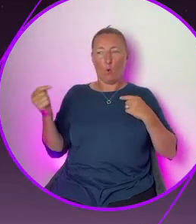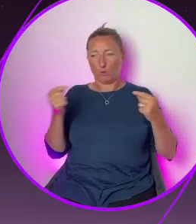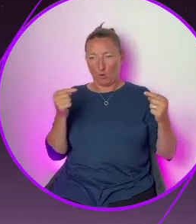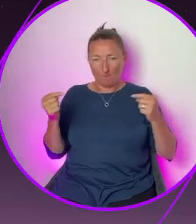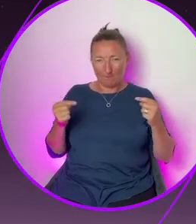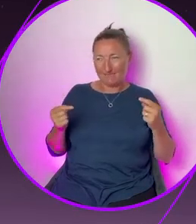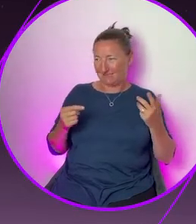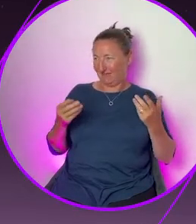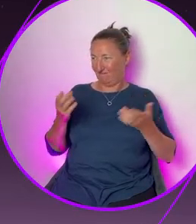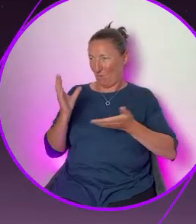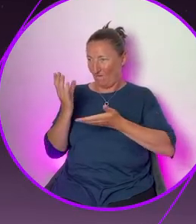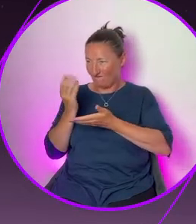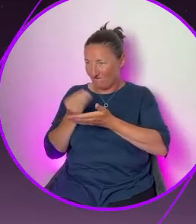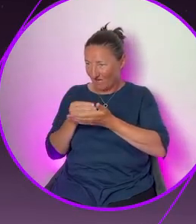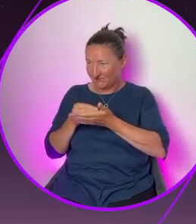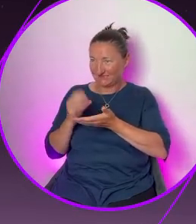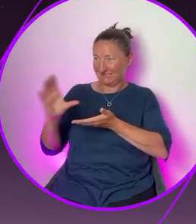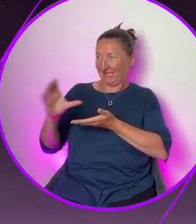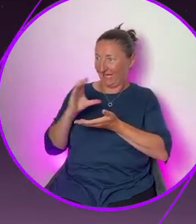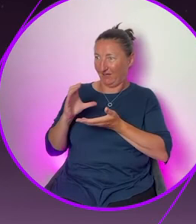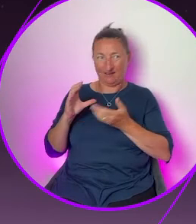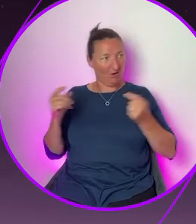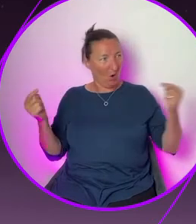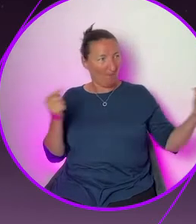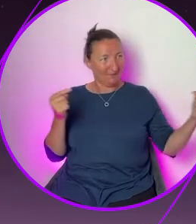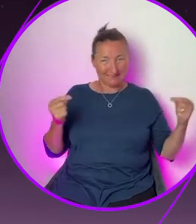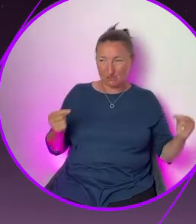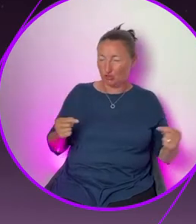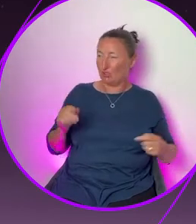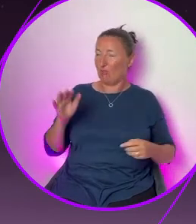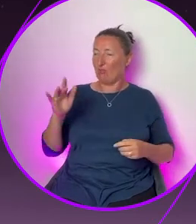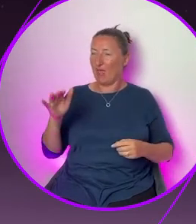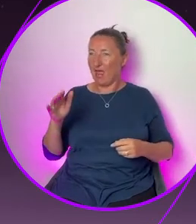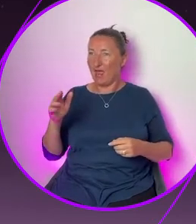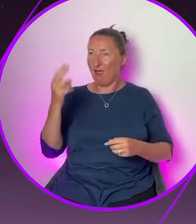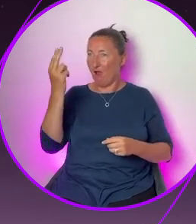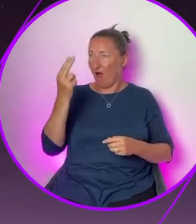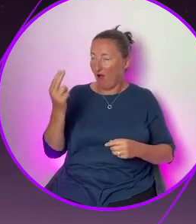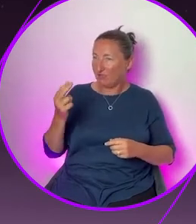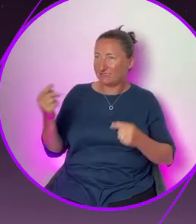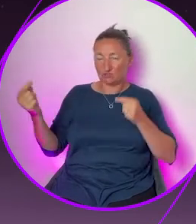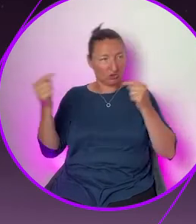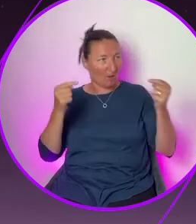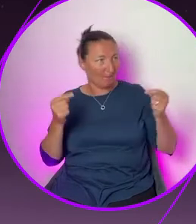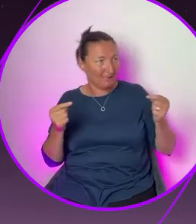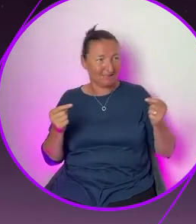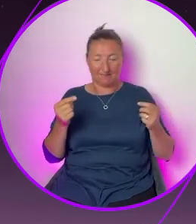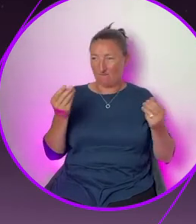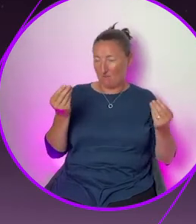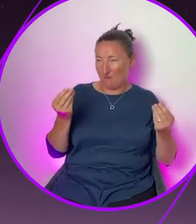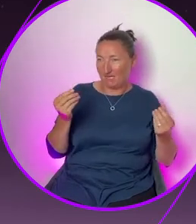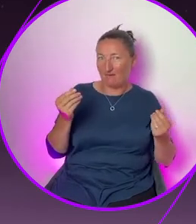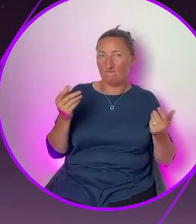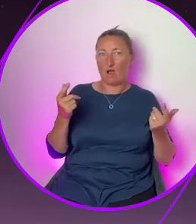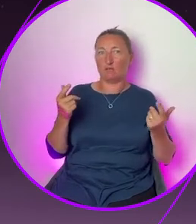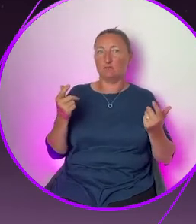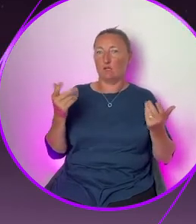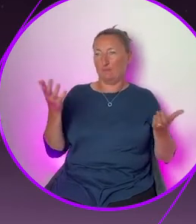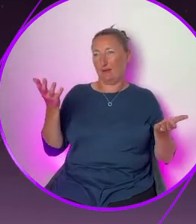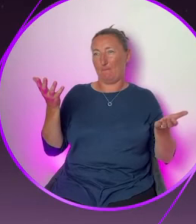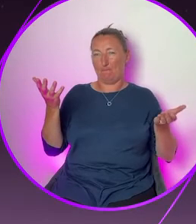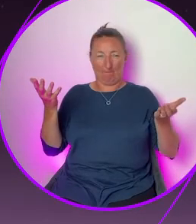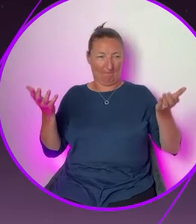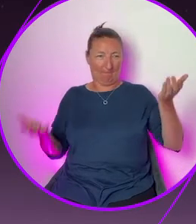funds in cultural organisations, and that's cultural organisations and artists themselves are often competing for funds, that we sort of created this sort of